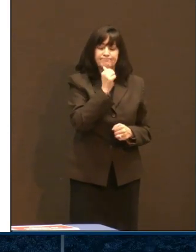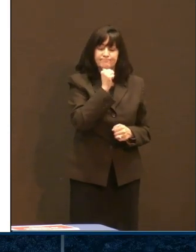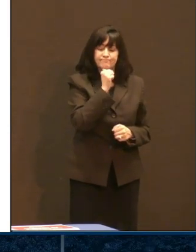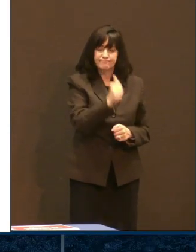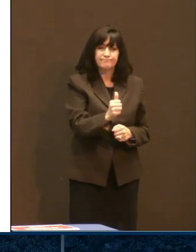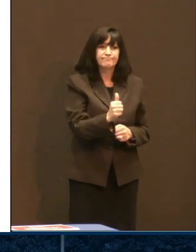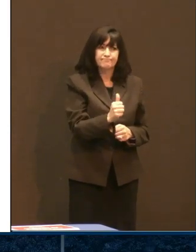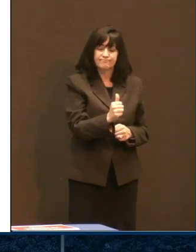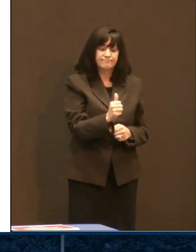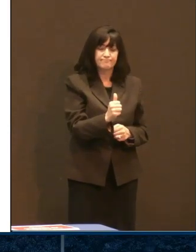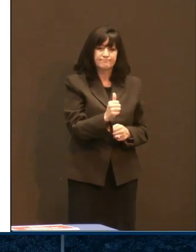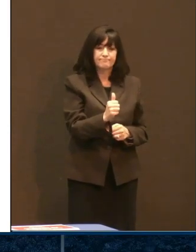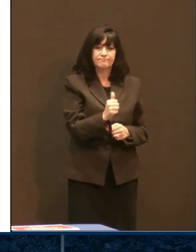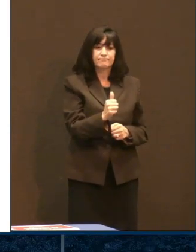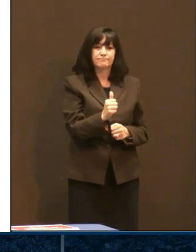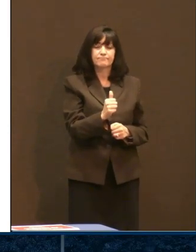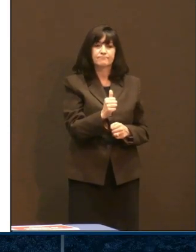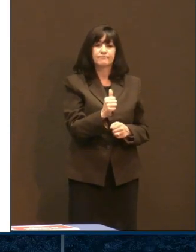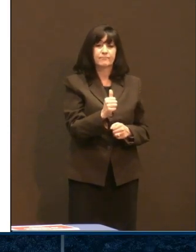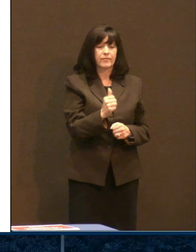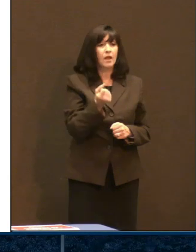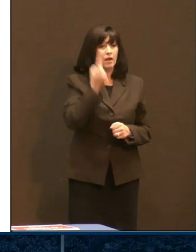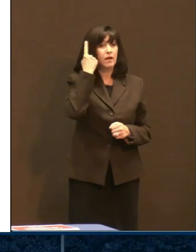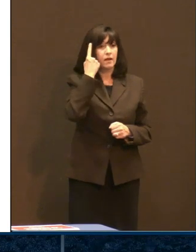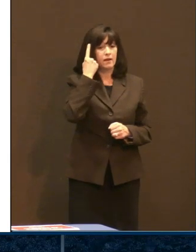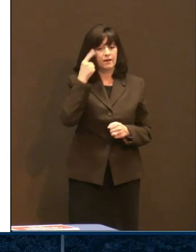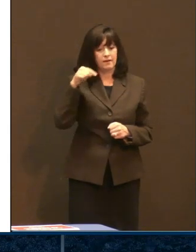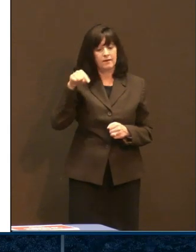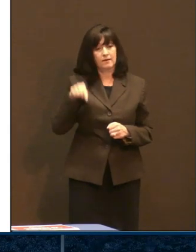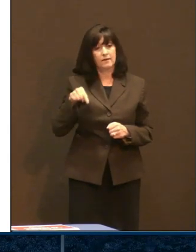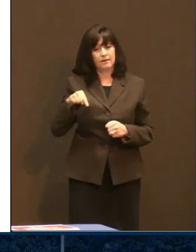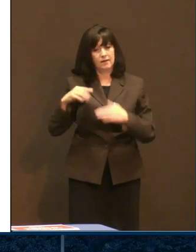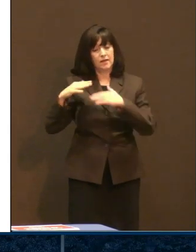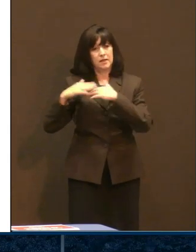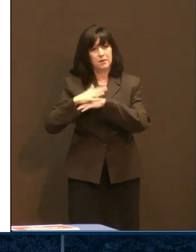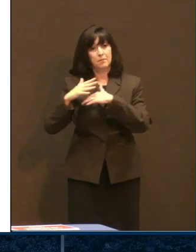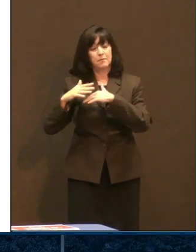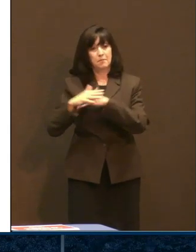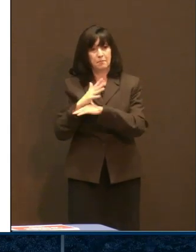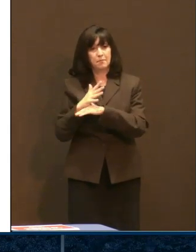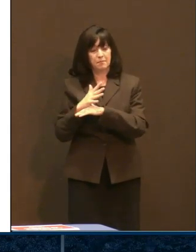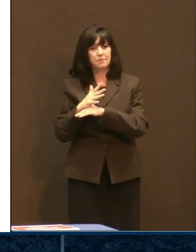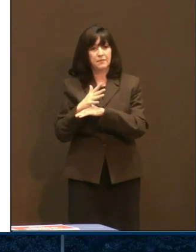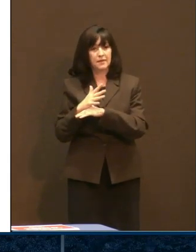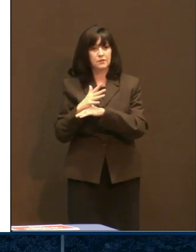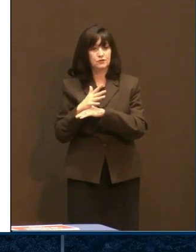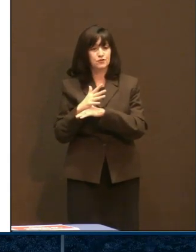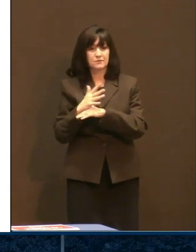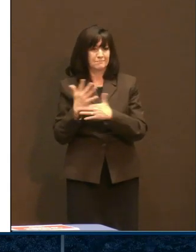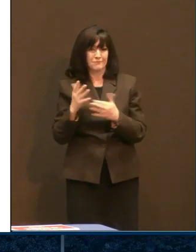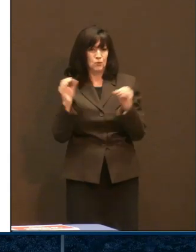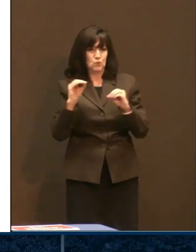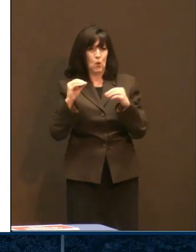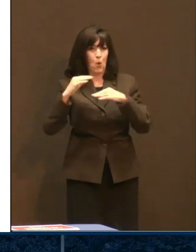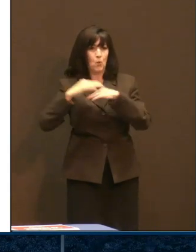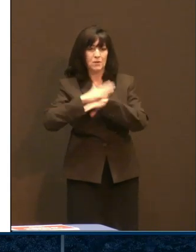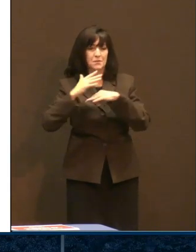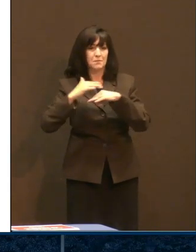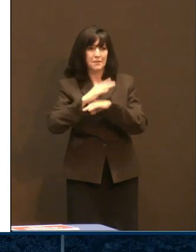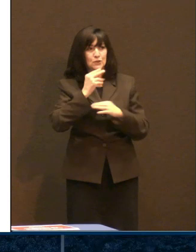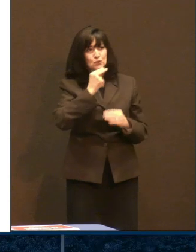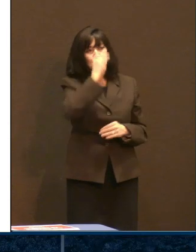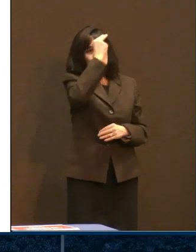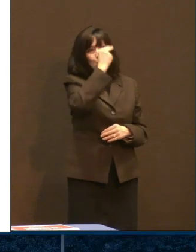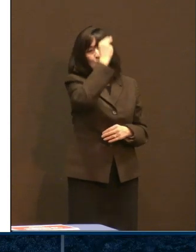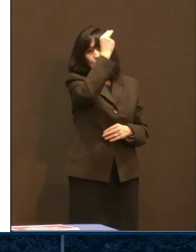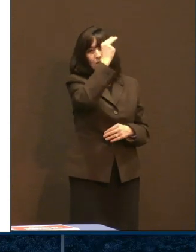you'd have to make a decision on the beaches just as it applied to Sussex County, because we don't have beaches up here other